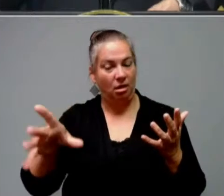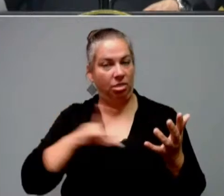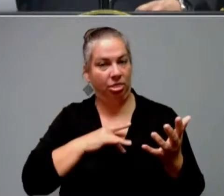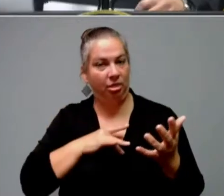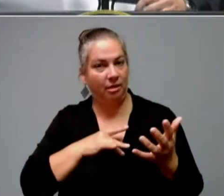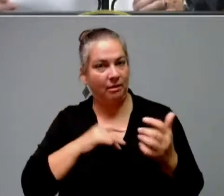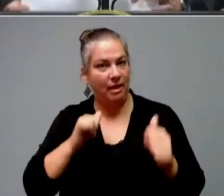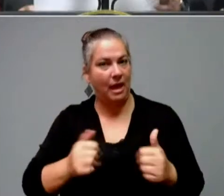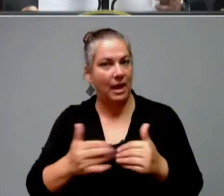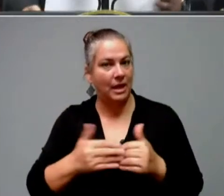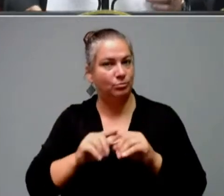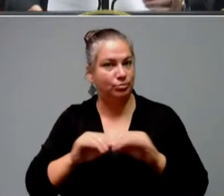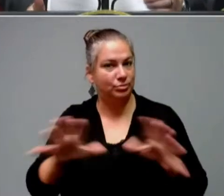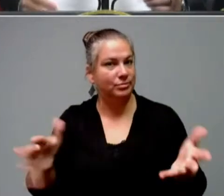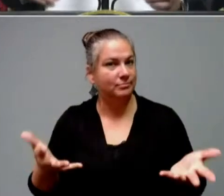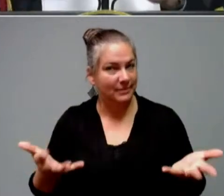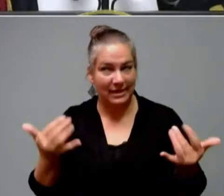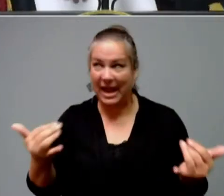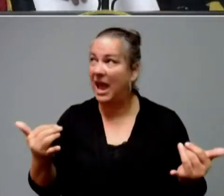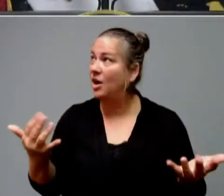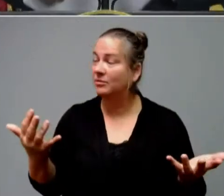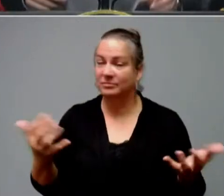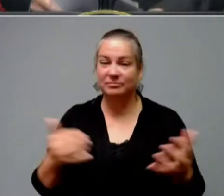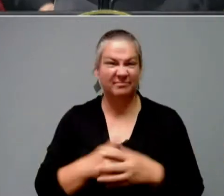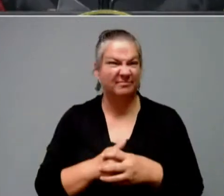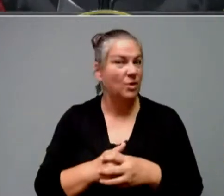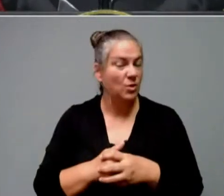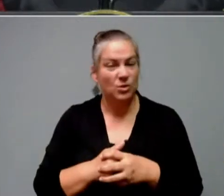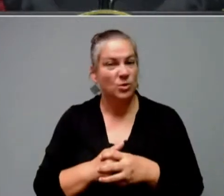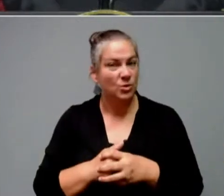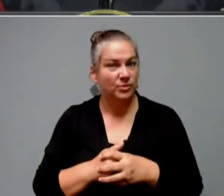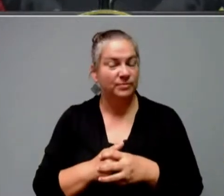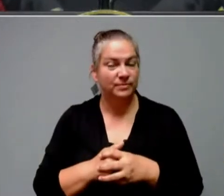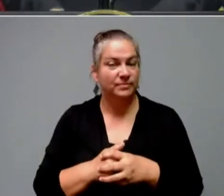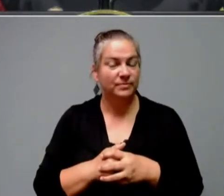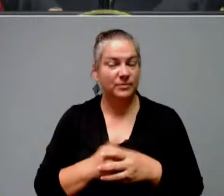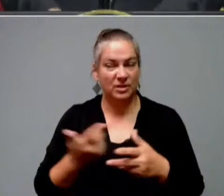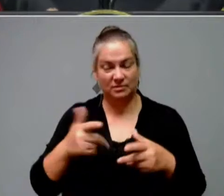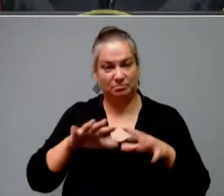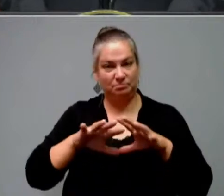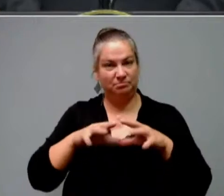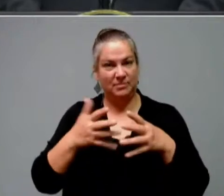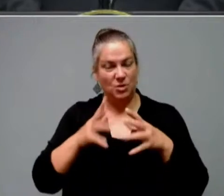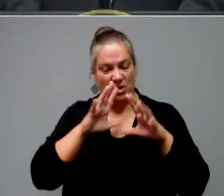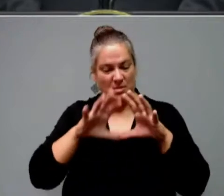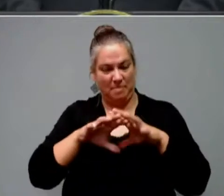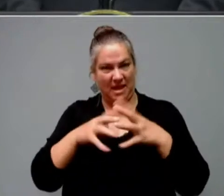this pandemic. And you know, folks, we've lost a lot of people